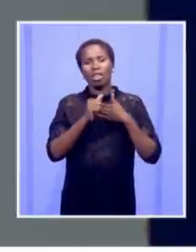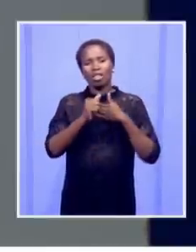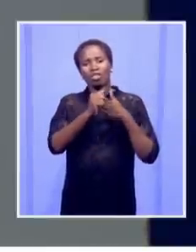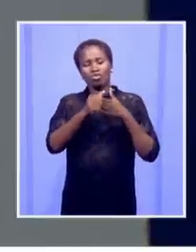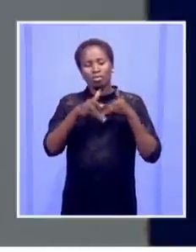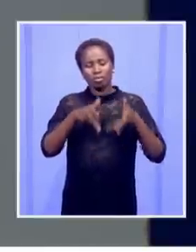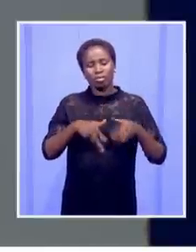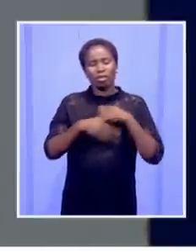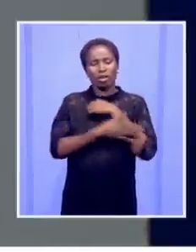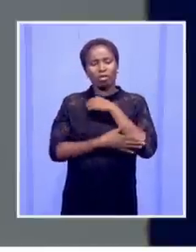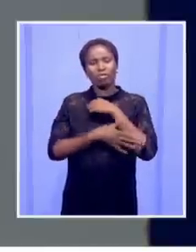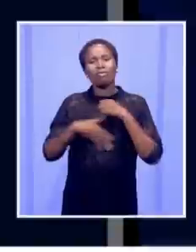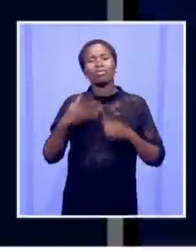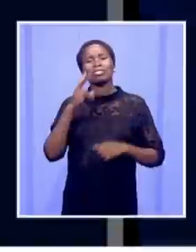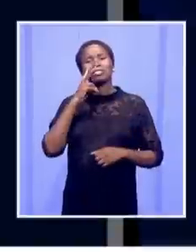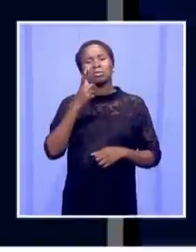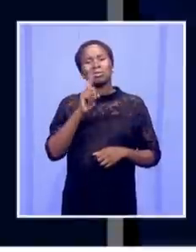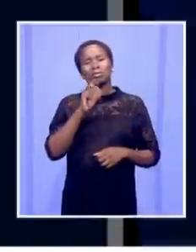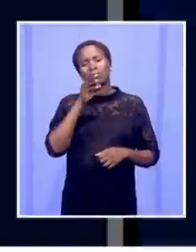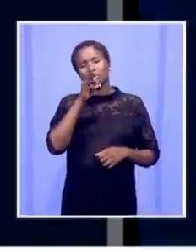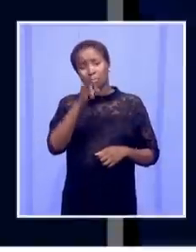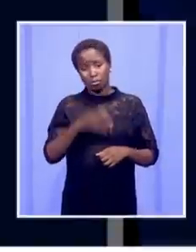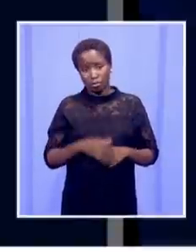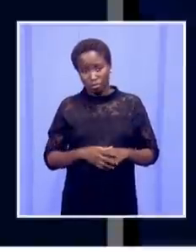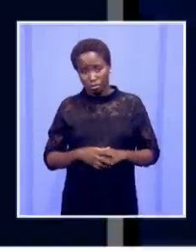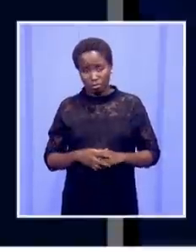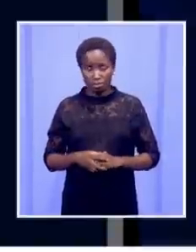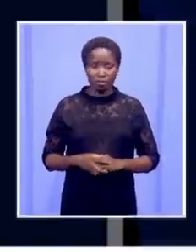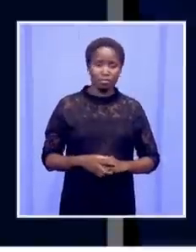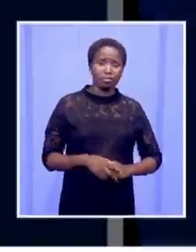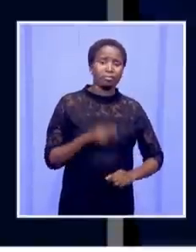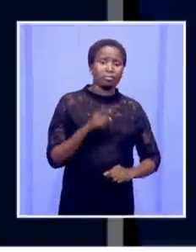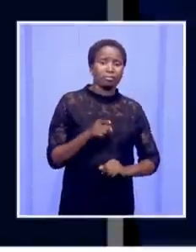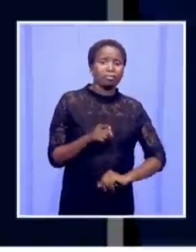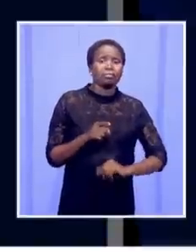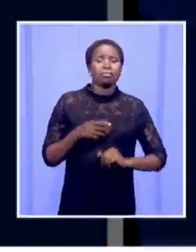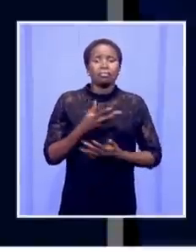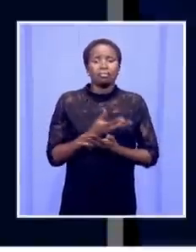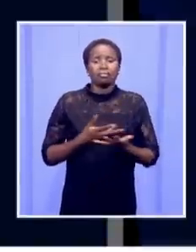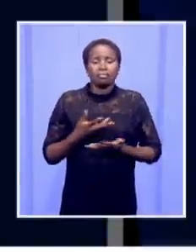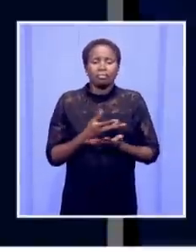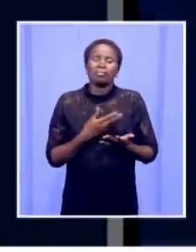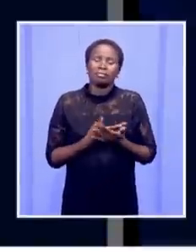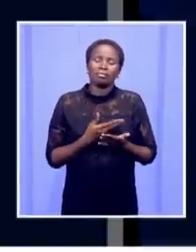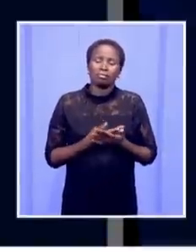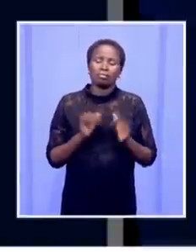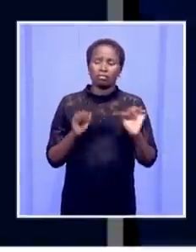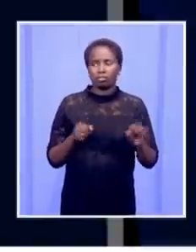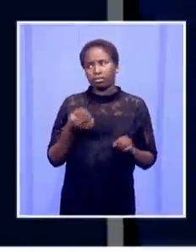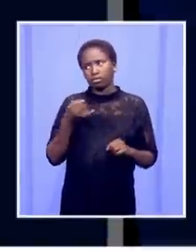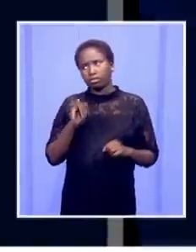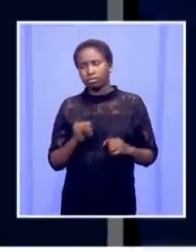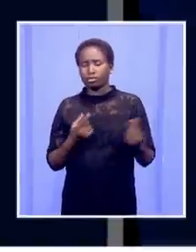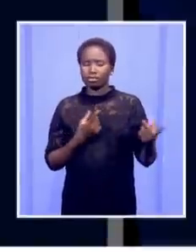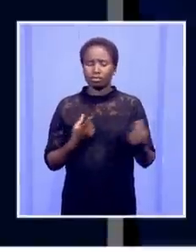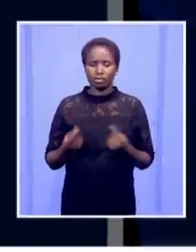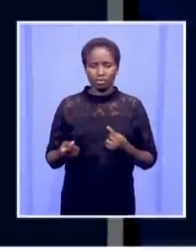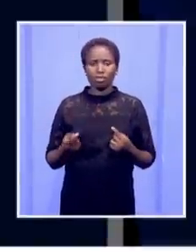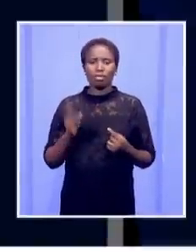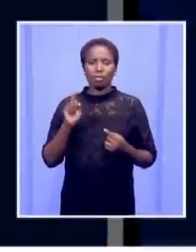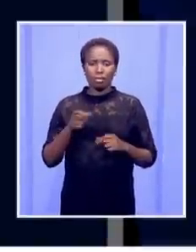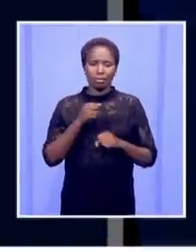forward. Look, it's an option that can be explored. Our most immediate task, as things stand now, is to ensure